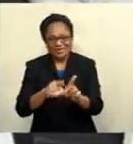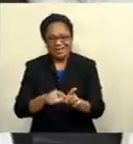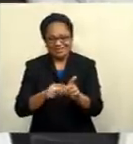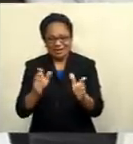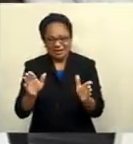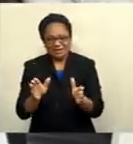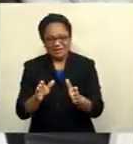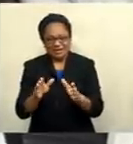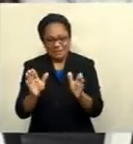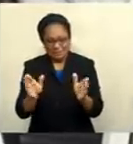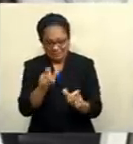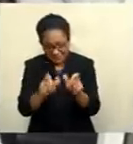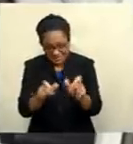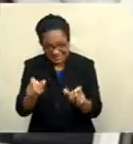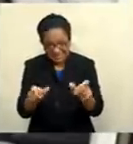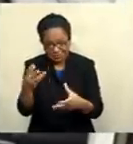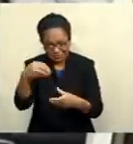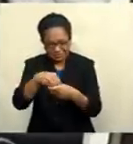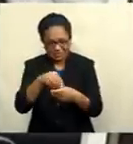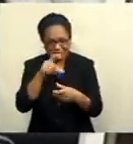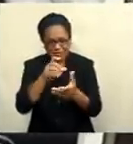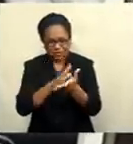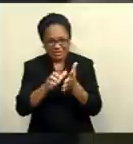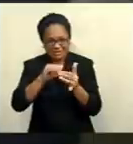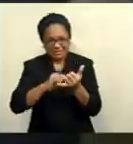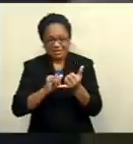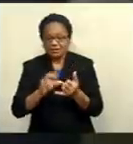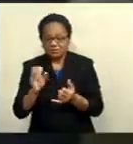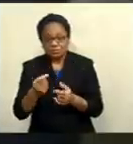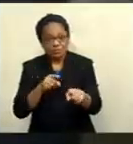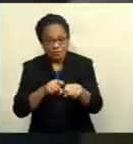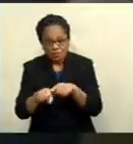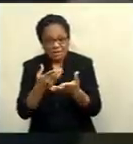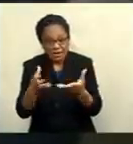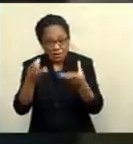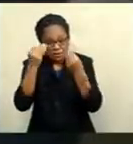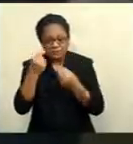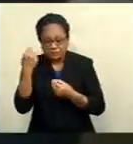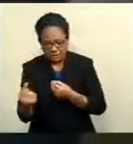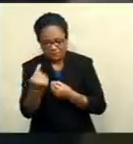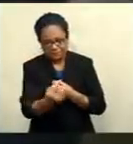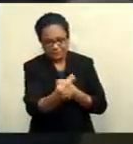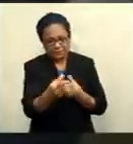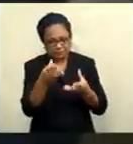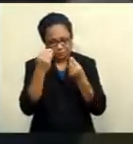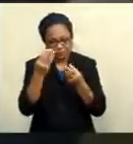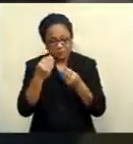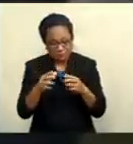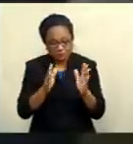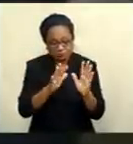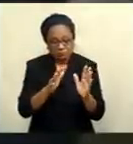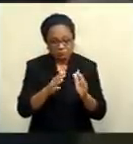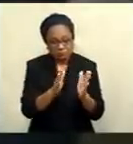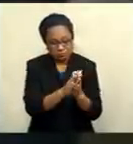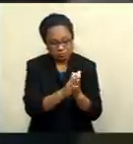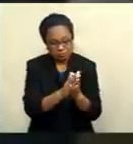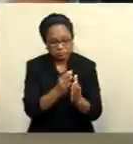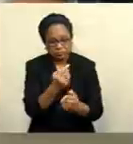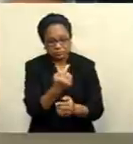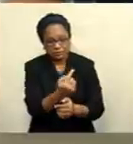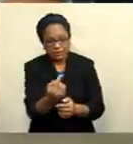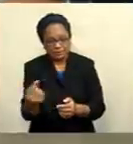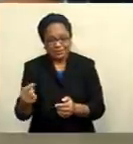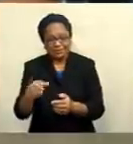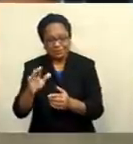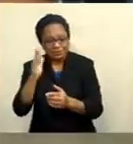what they've achieved so far is through their own hard work and their dedication. So that's very commendable to them and also to their support system, the parents,